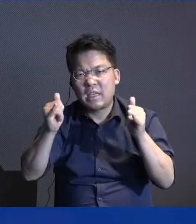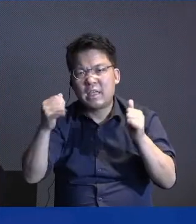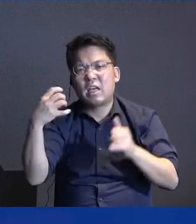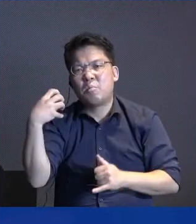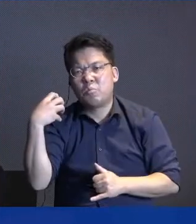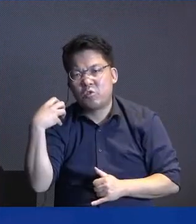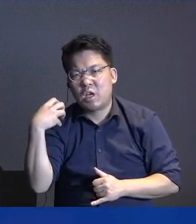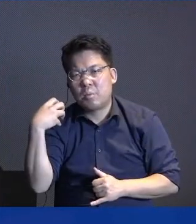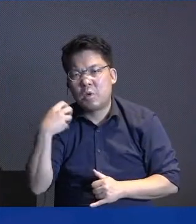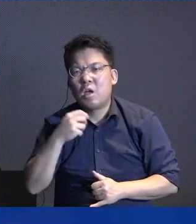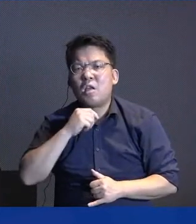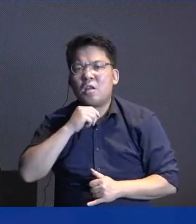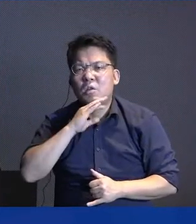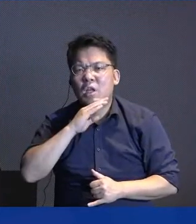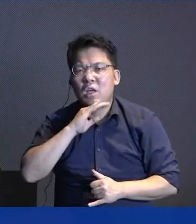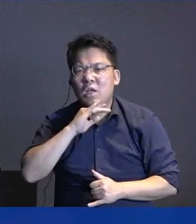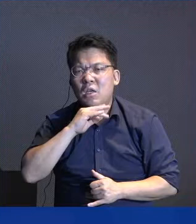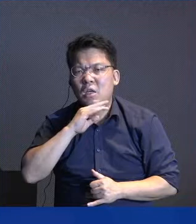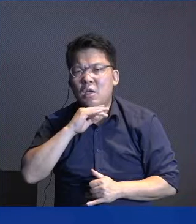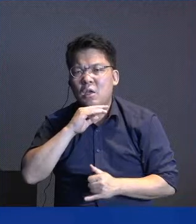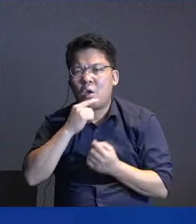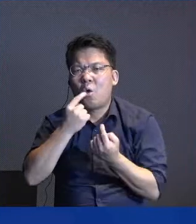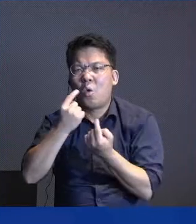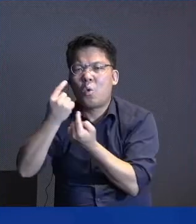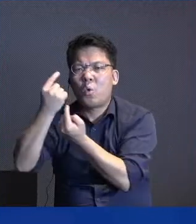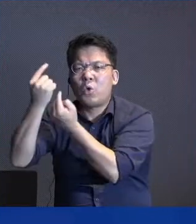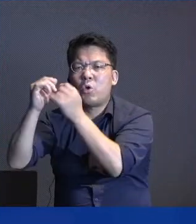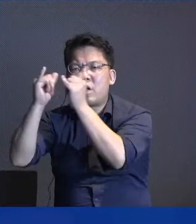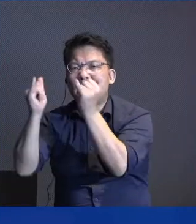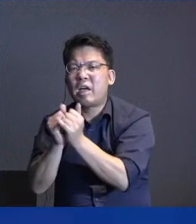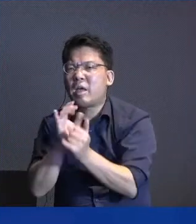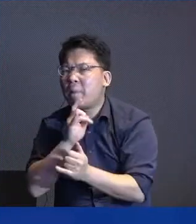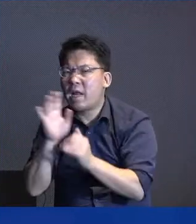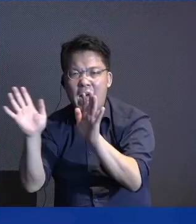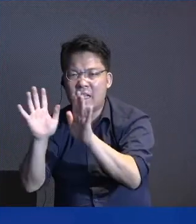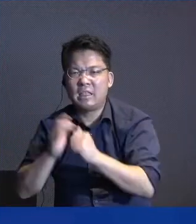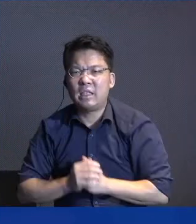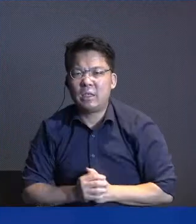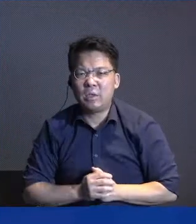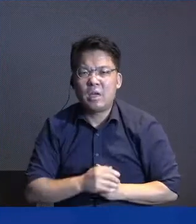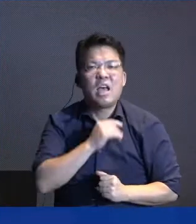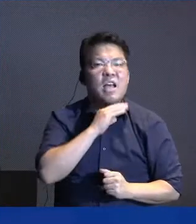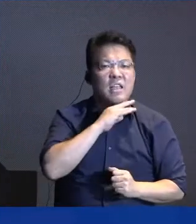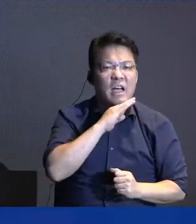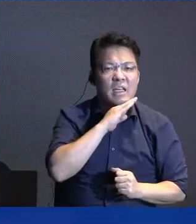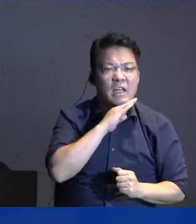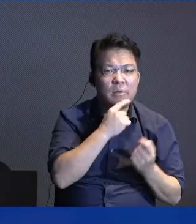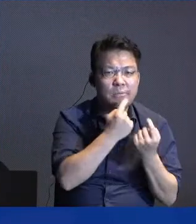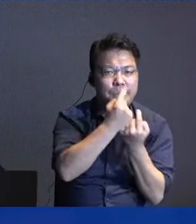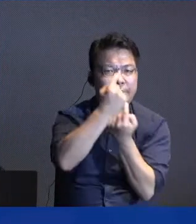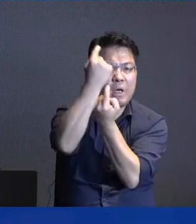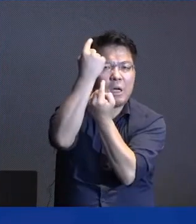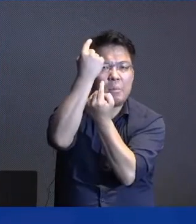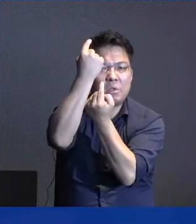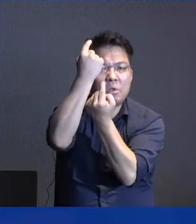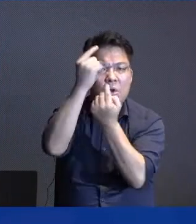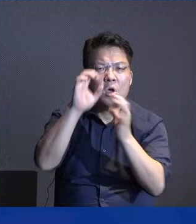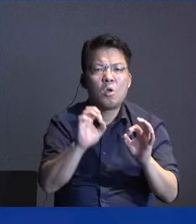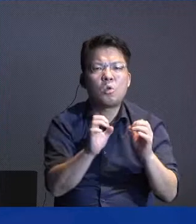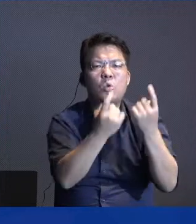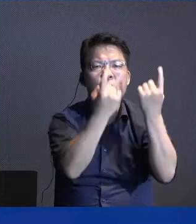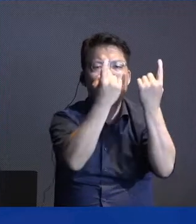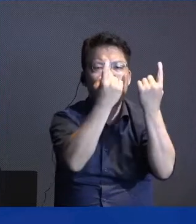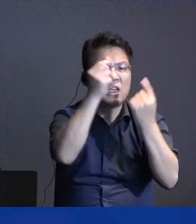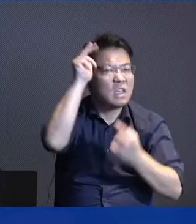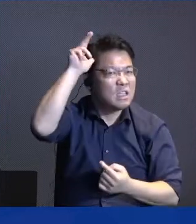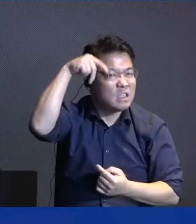dementia increases sharply with age, and populations in the less developed regions of the world are aging as well.